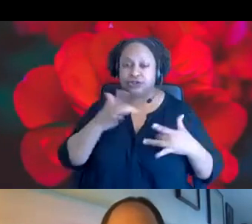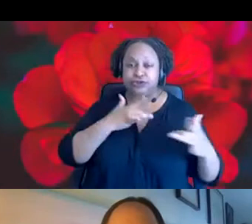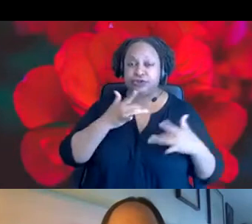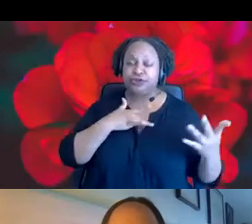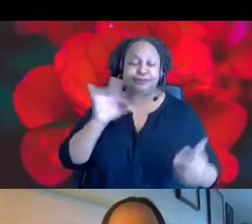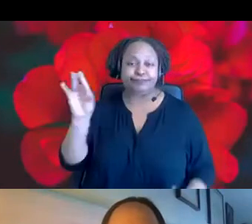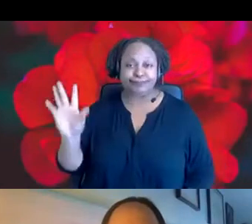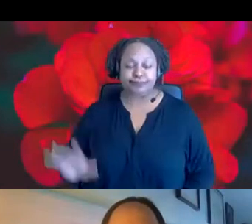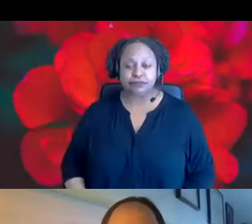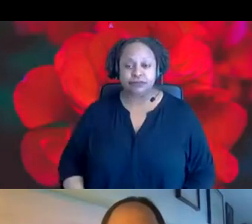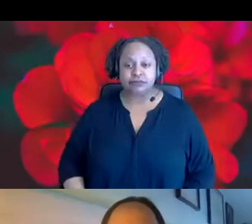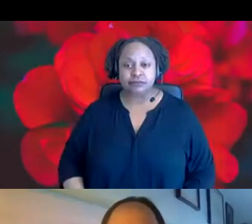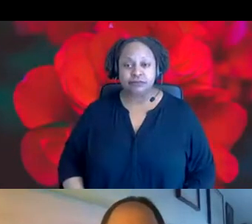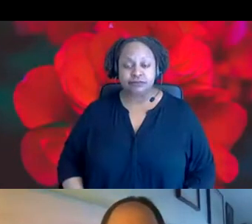horrifically